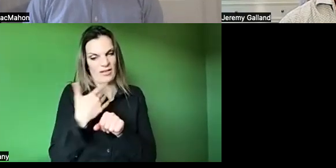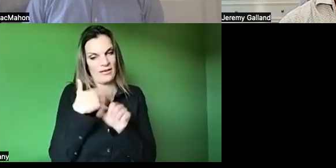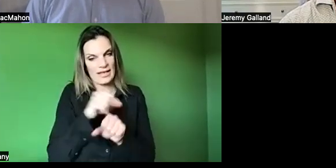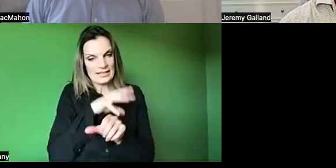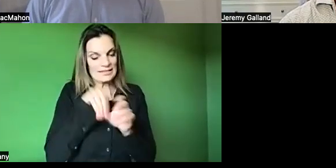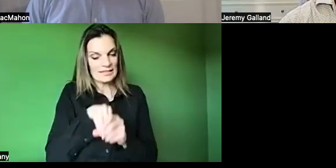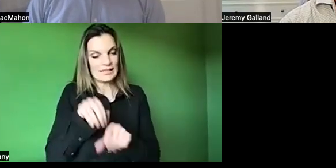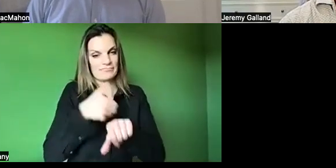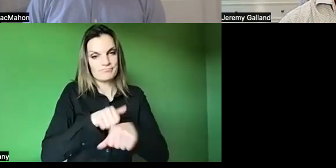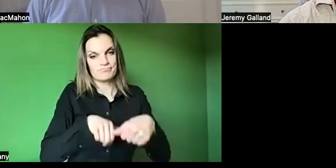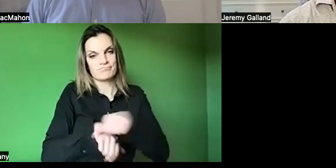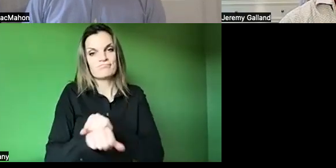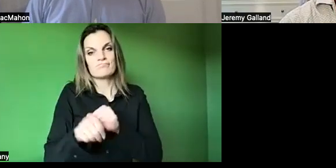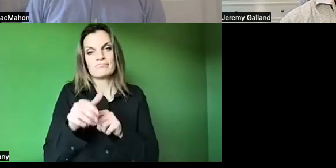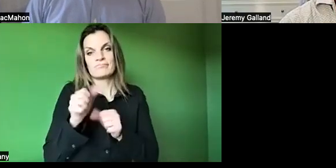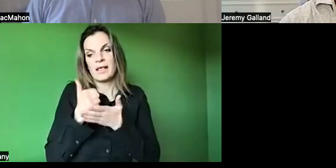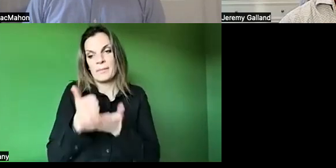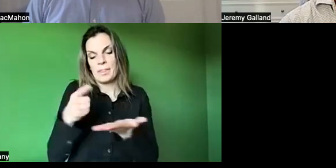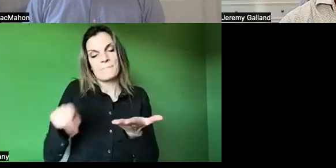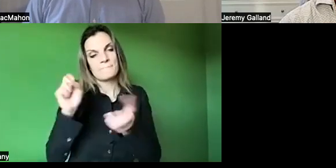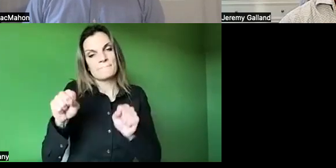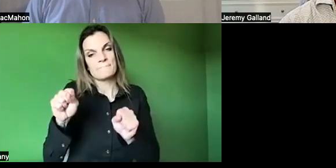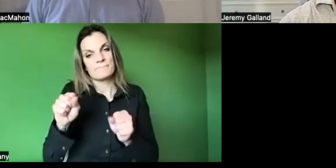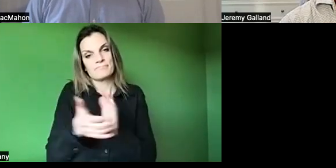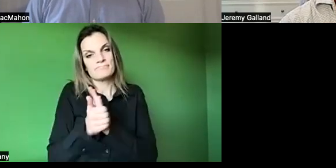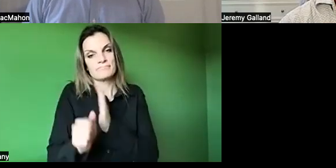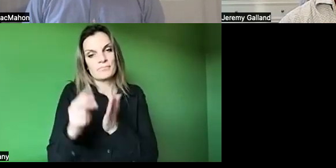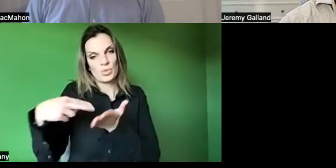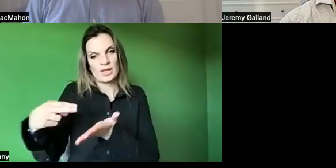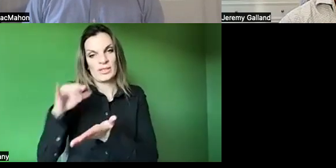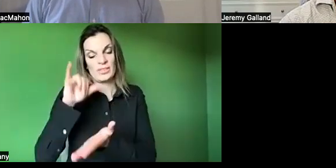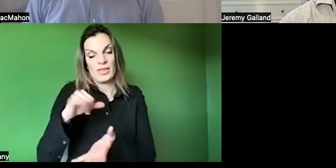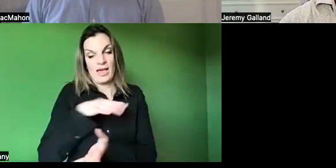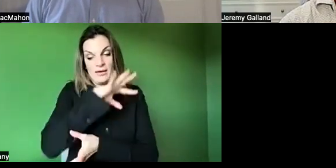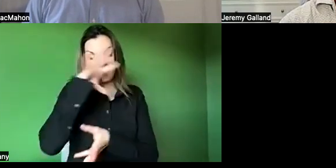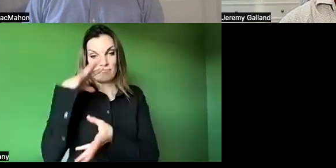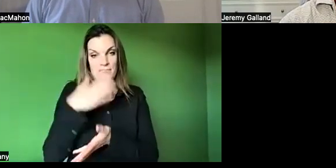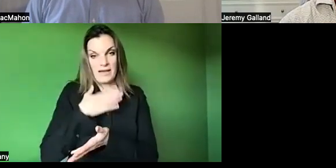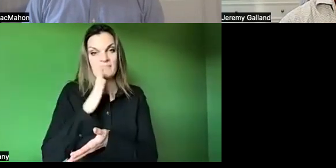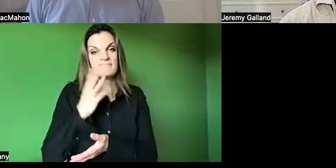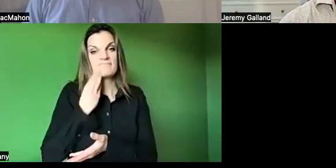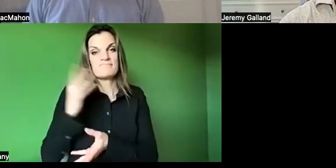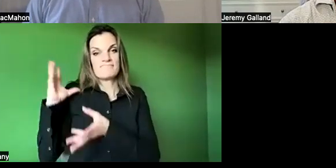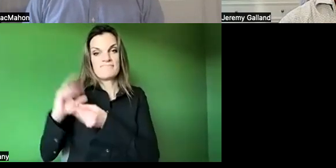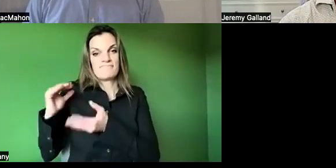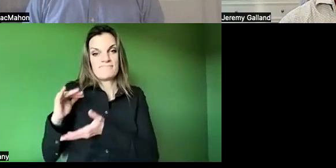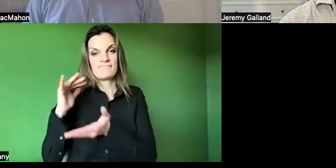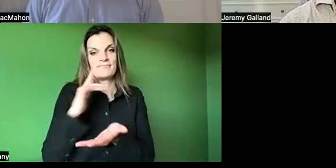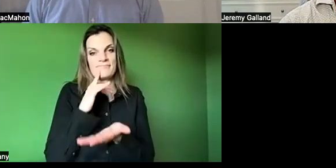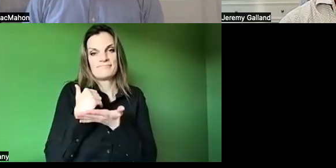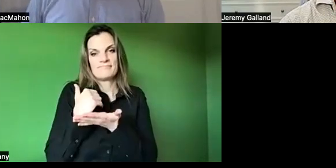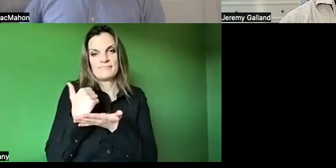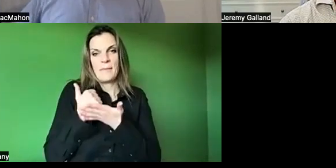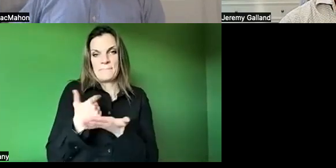to get my students to read. All of this together makes me a great candidate for being on the